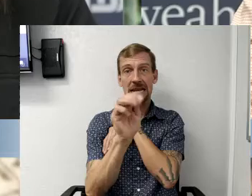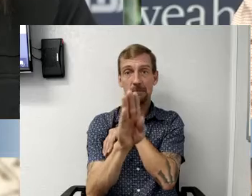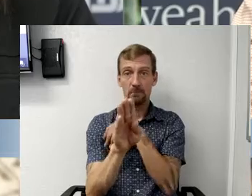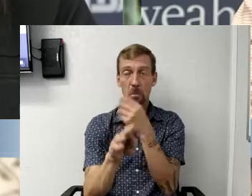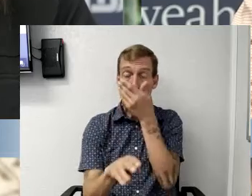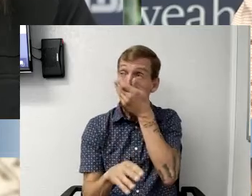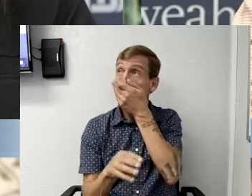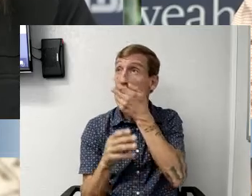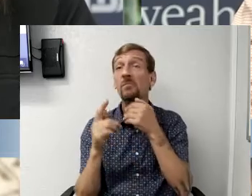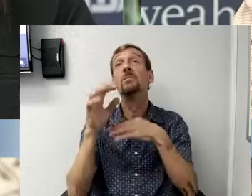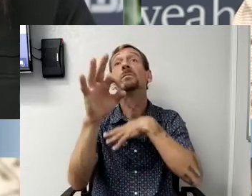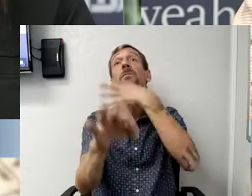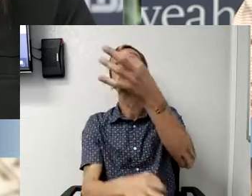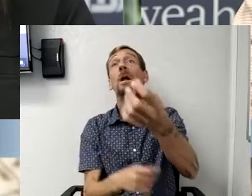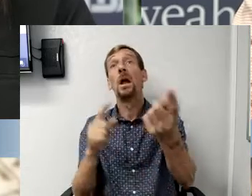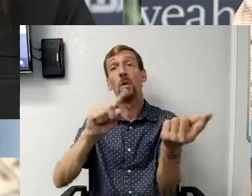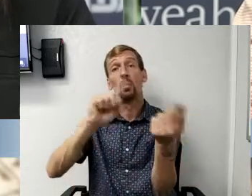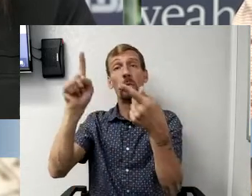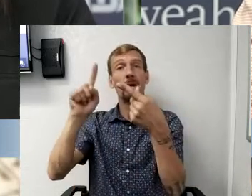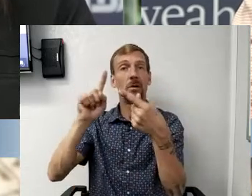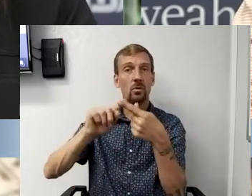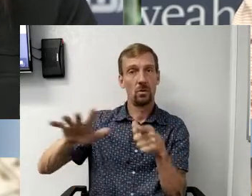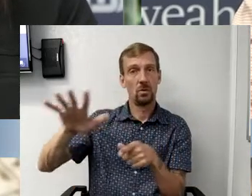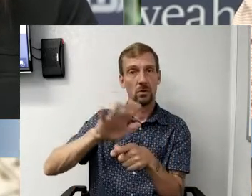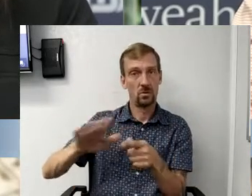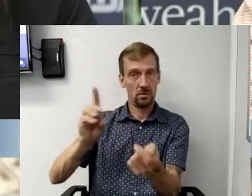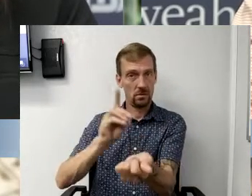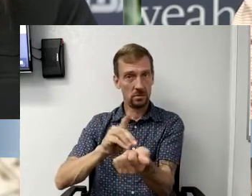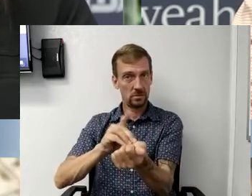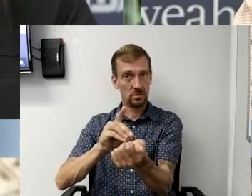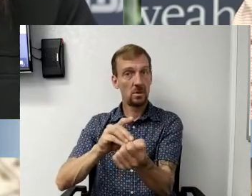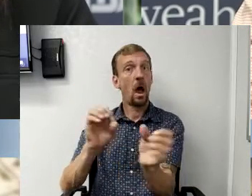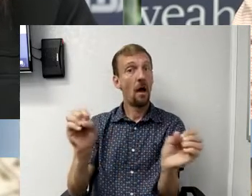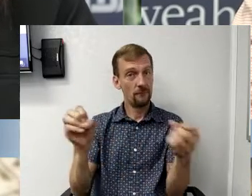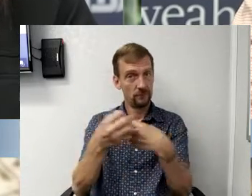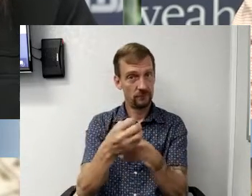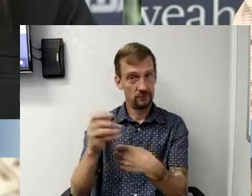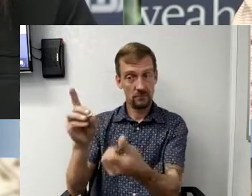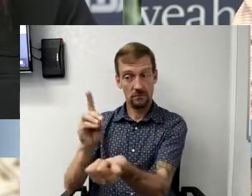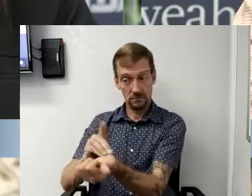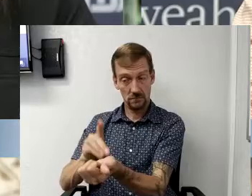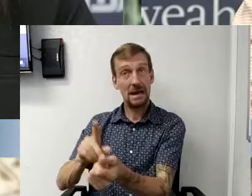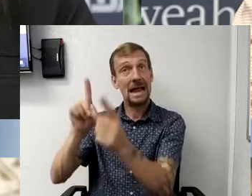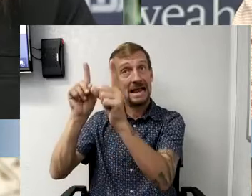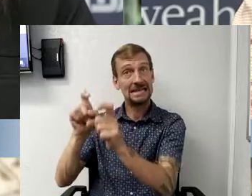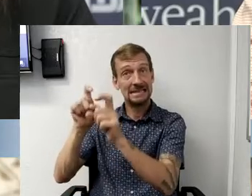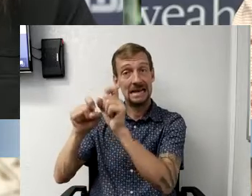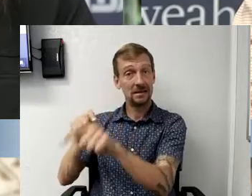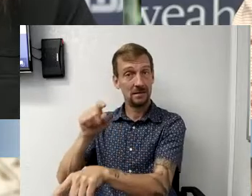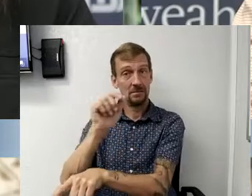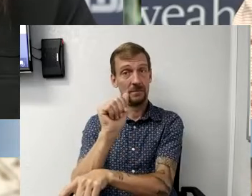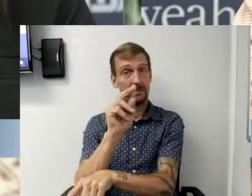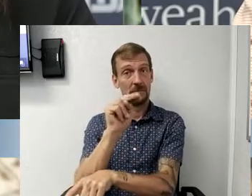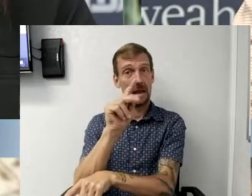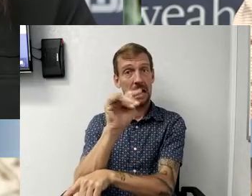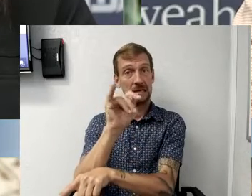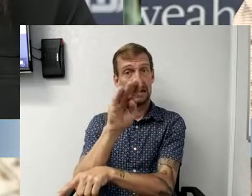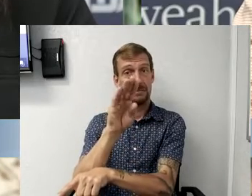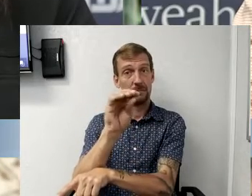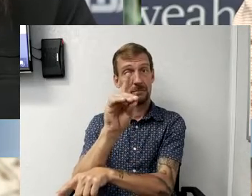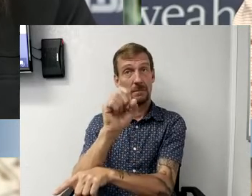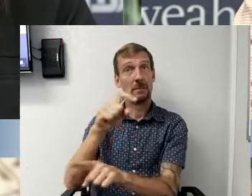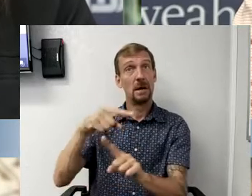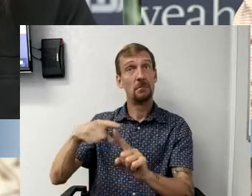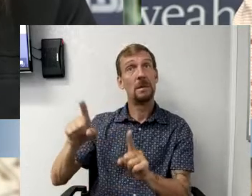they went to a local physician's office, and the physician tested him for the antibodies, but then he told her, because she